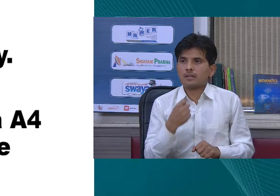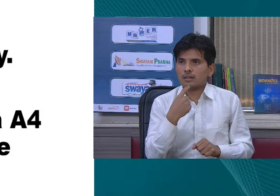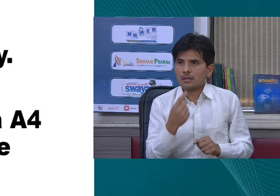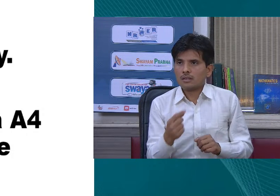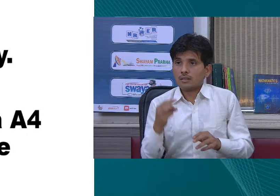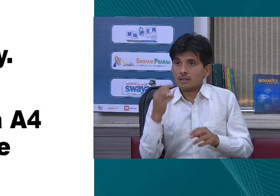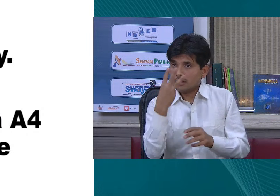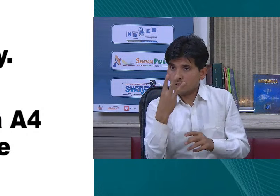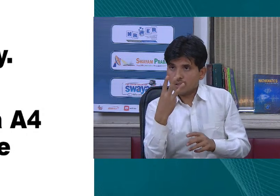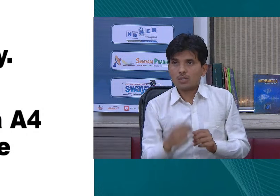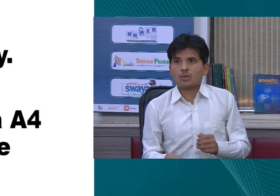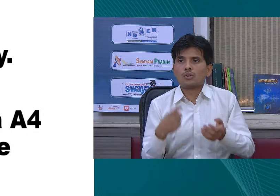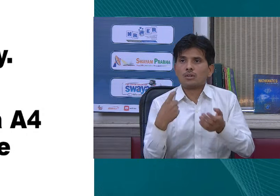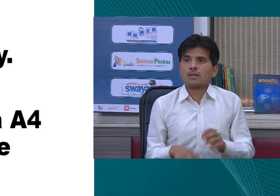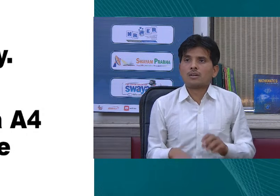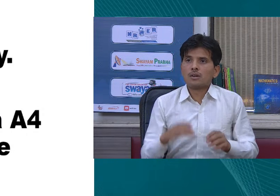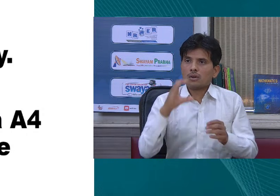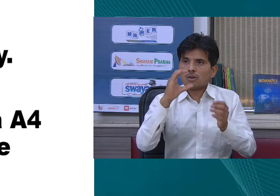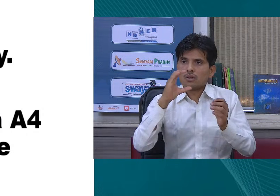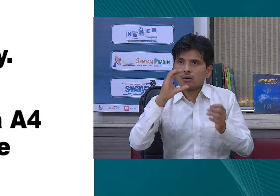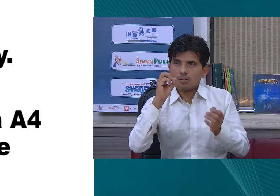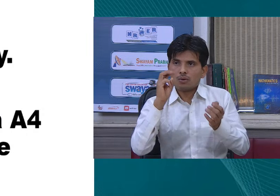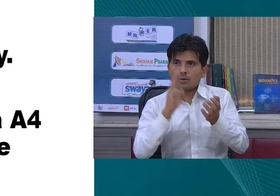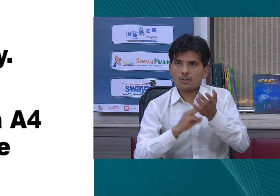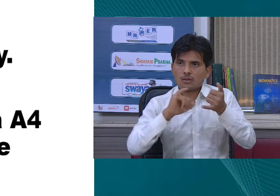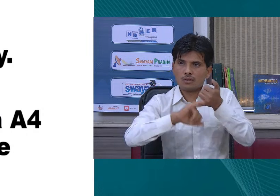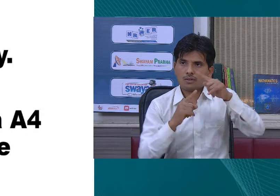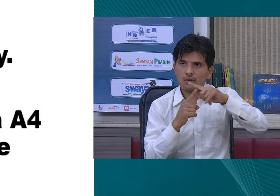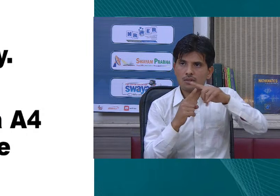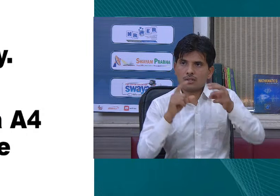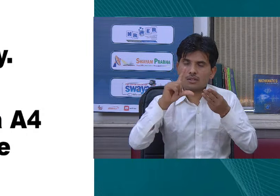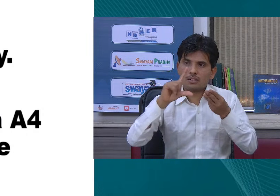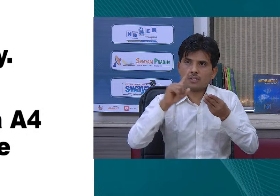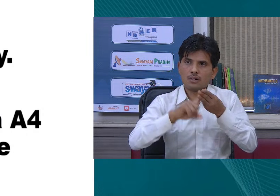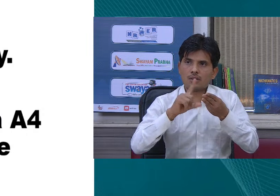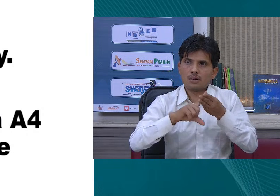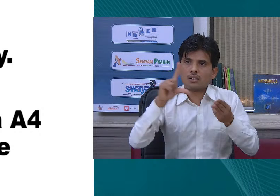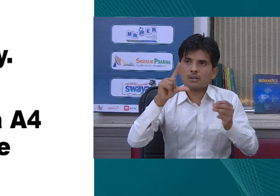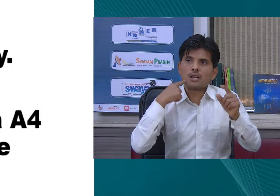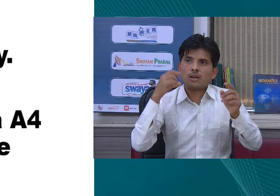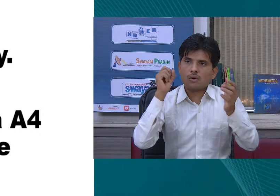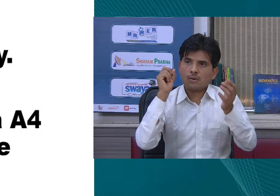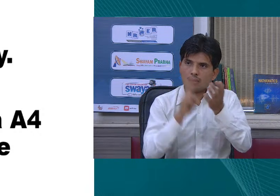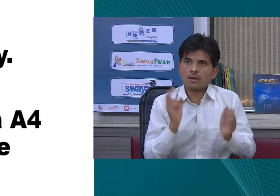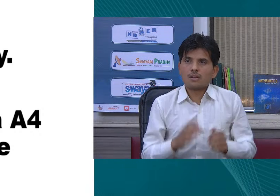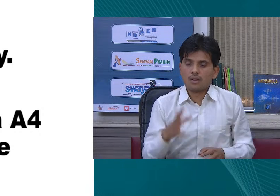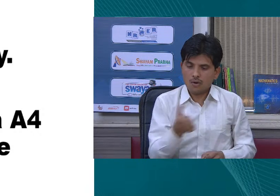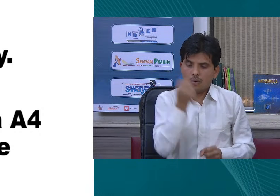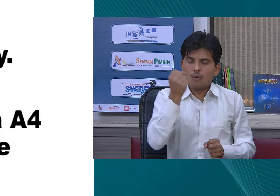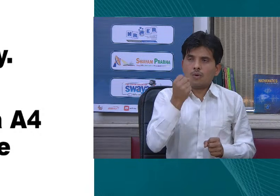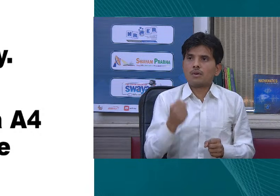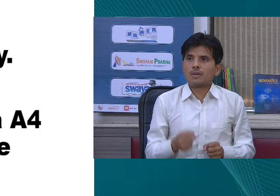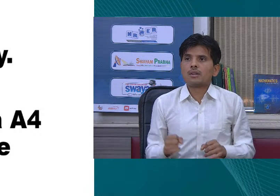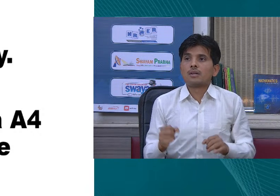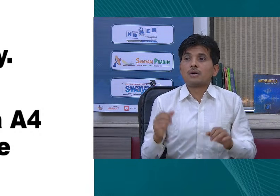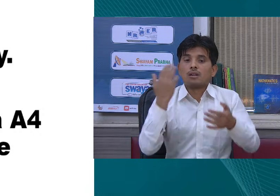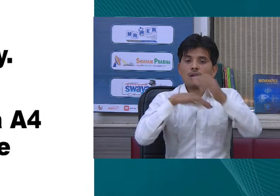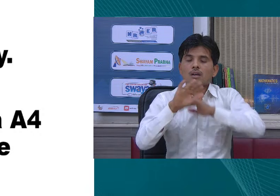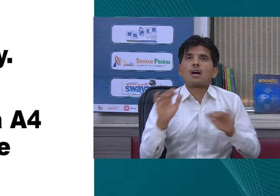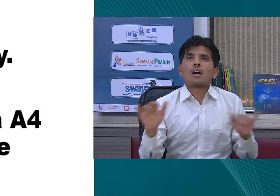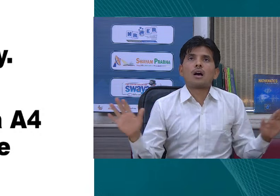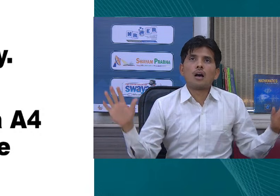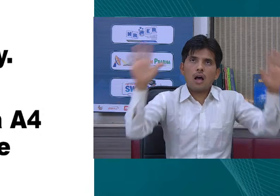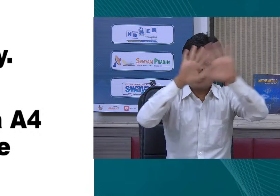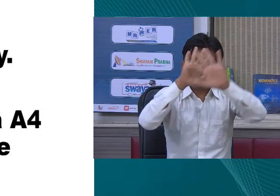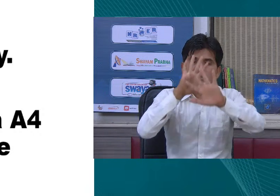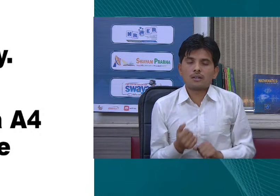my little ones to write the names of 3 constellations that are found in the sky. 3 constellation, group of